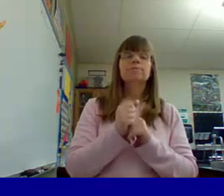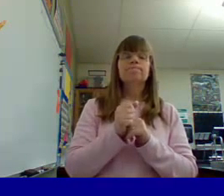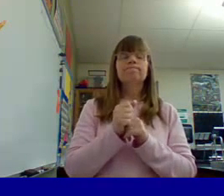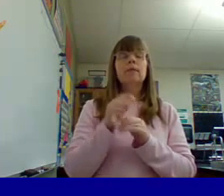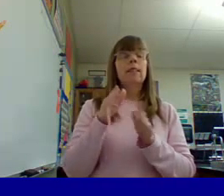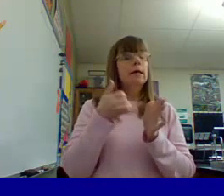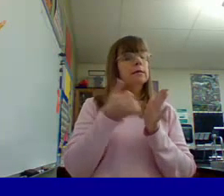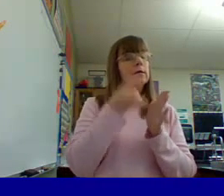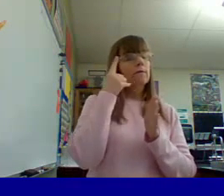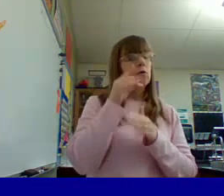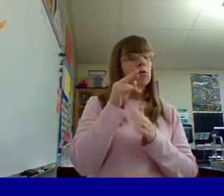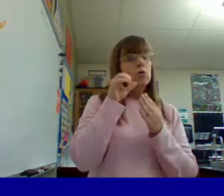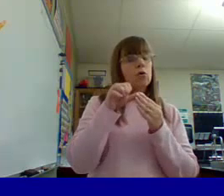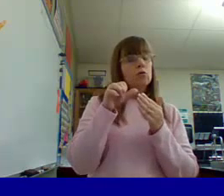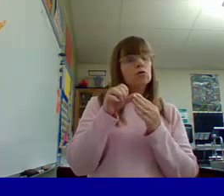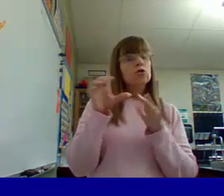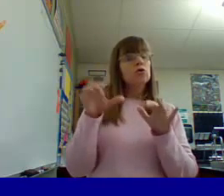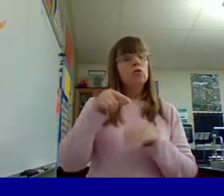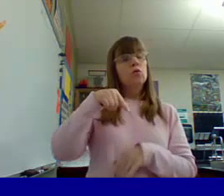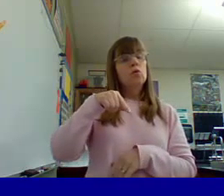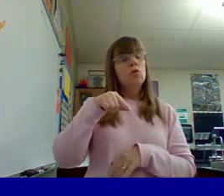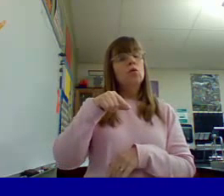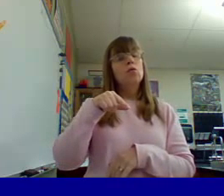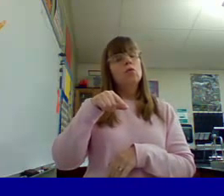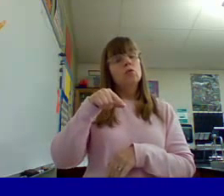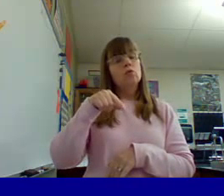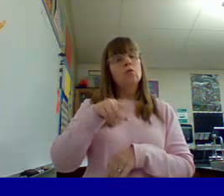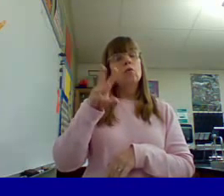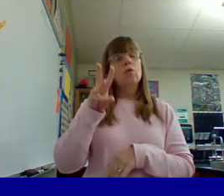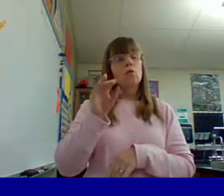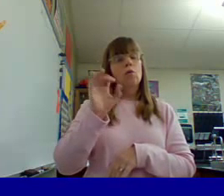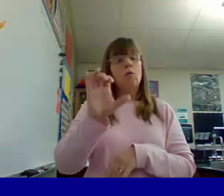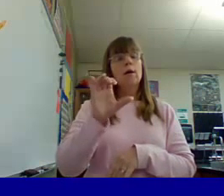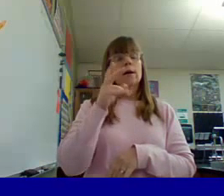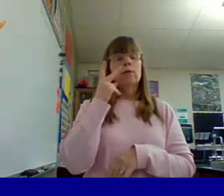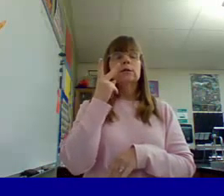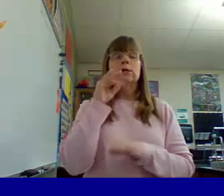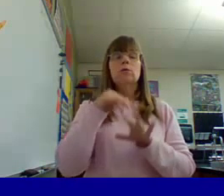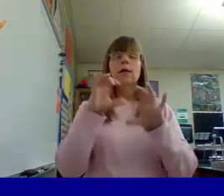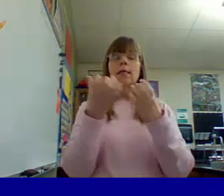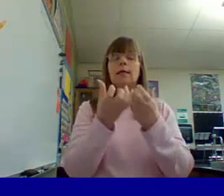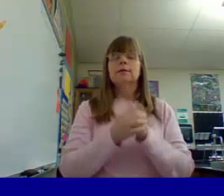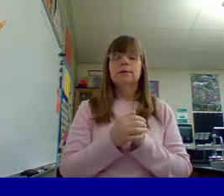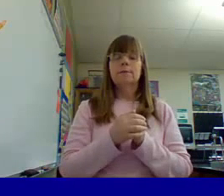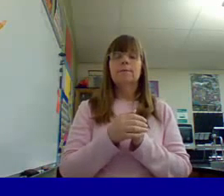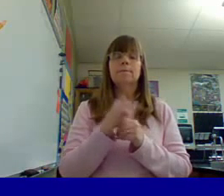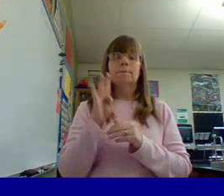that's it for these notes. Don't forget to do your quack, and we'll see you in class. Bye.